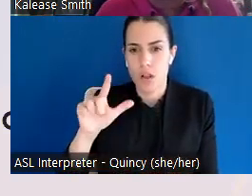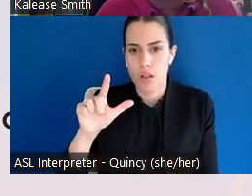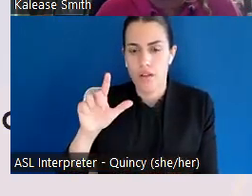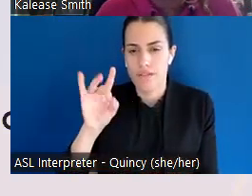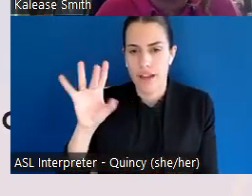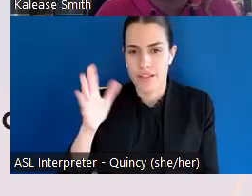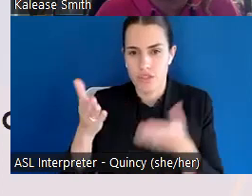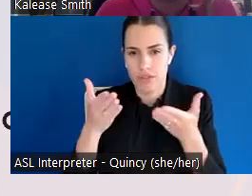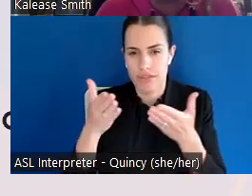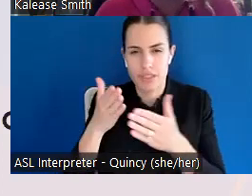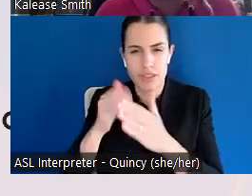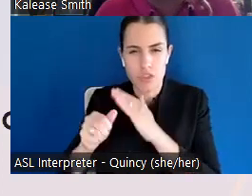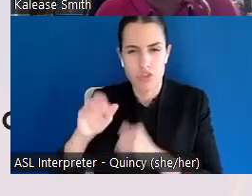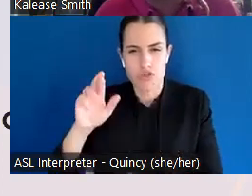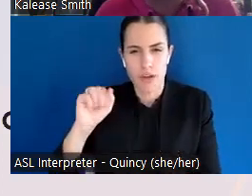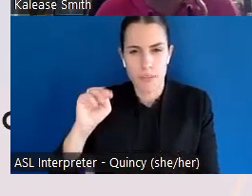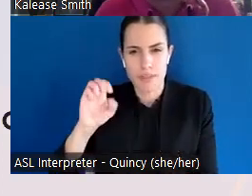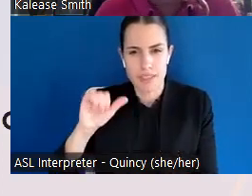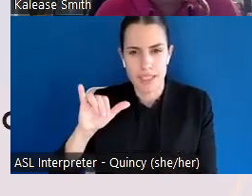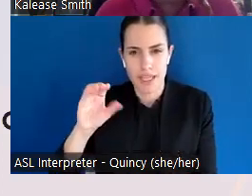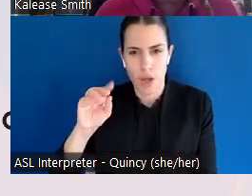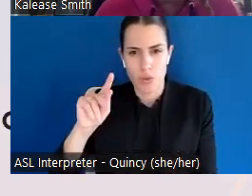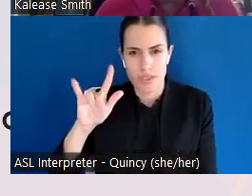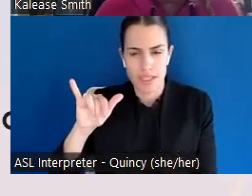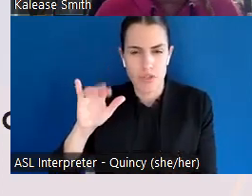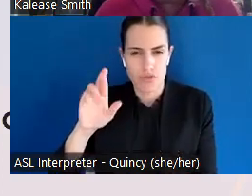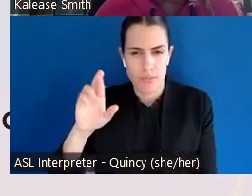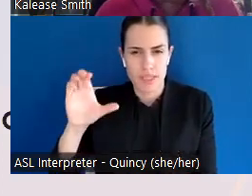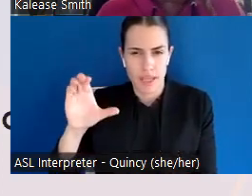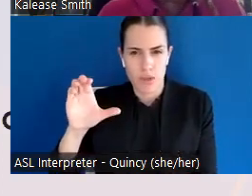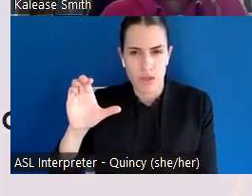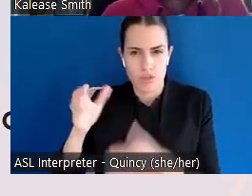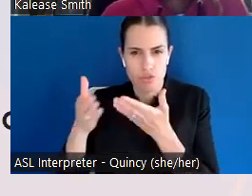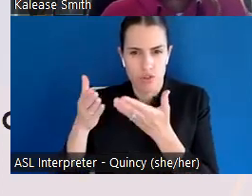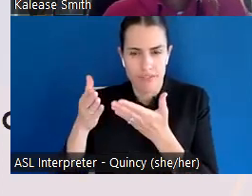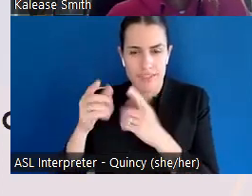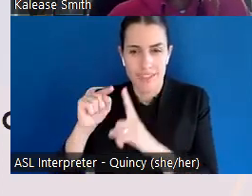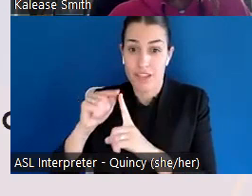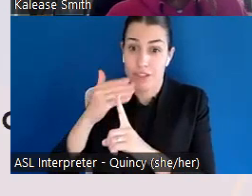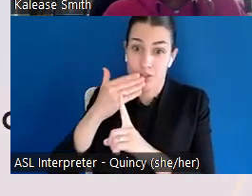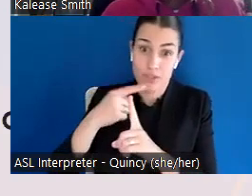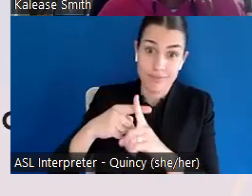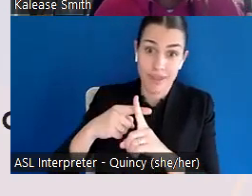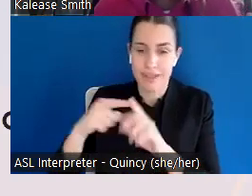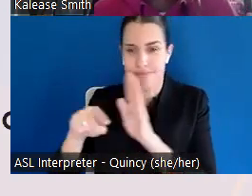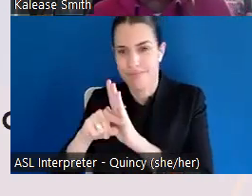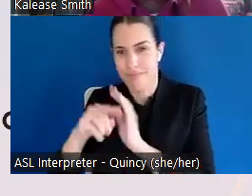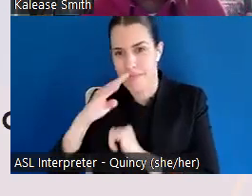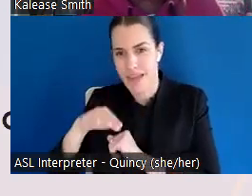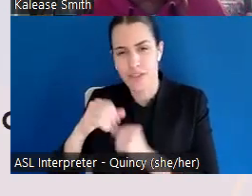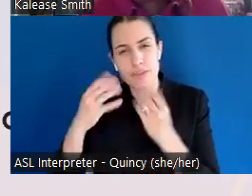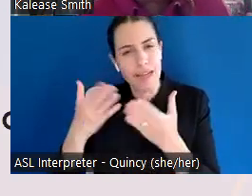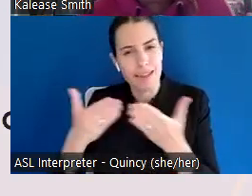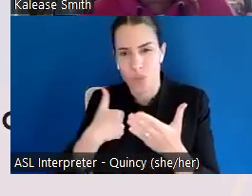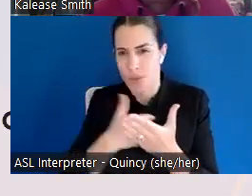Health Department, which can be good and bad when you're part of the government, because there's a lot of things we can't do. But one thing